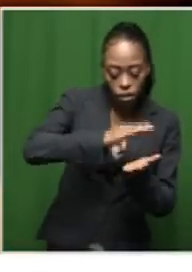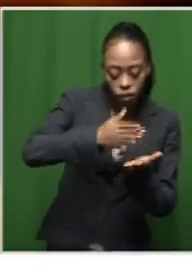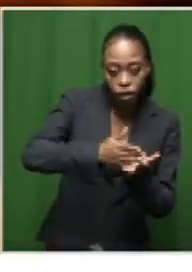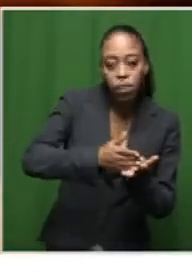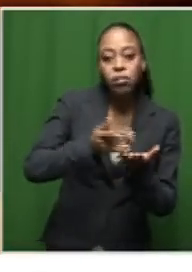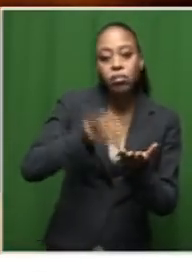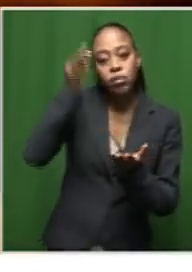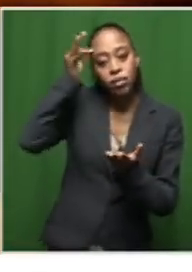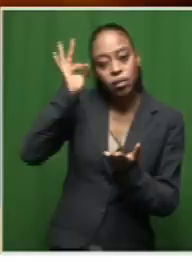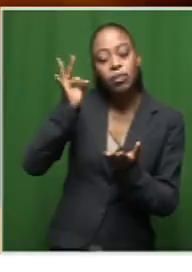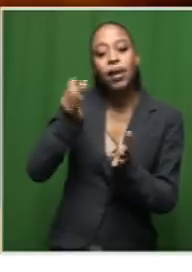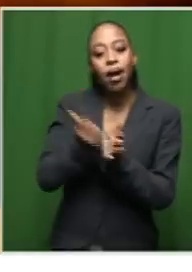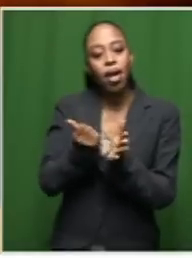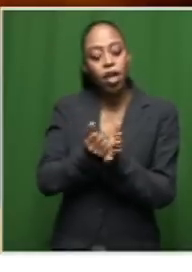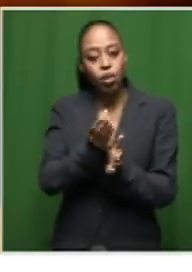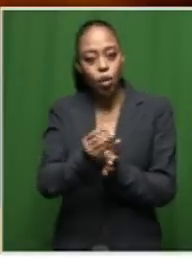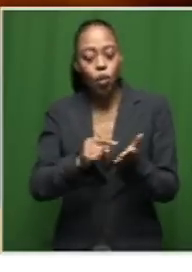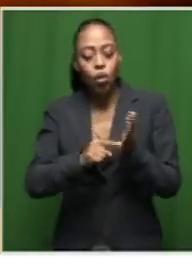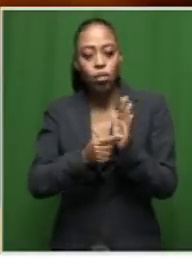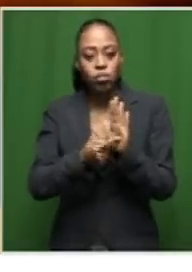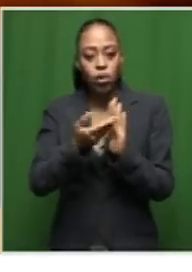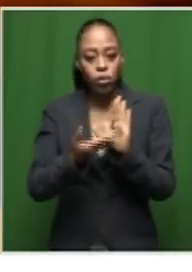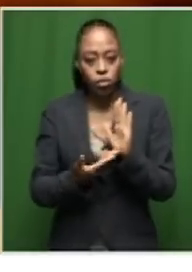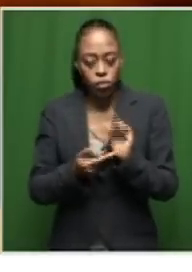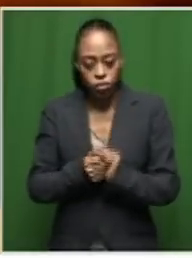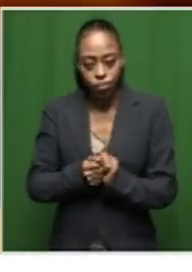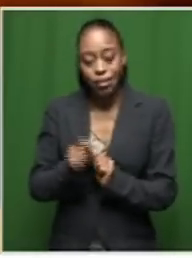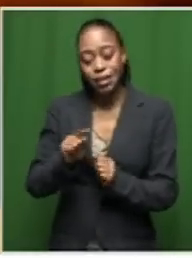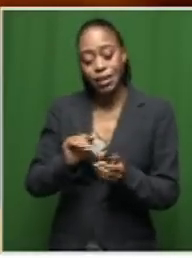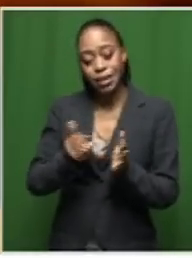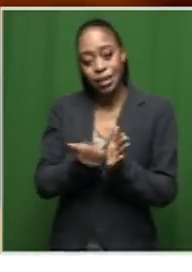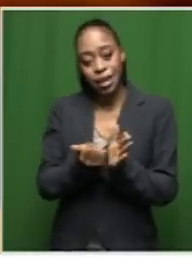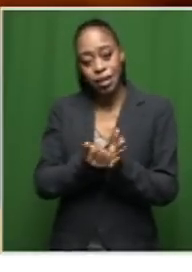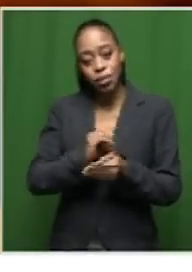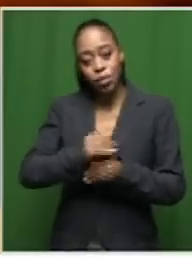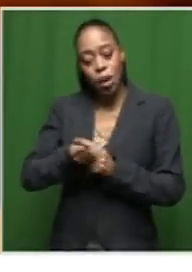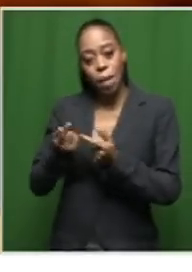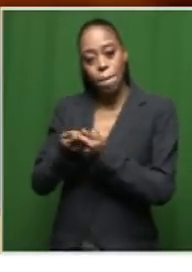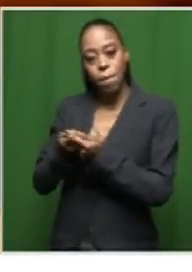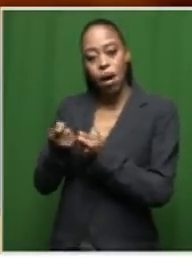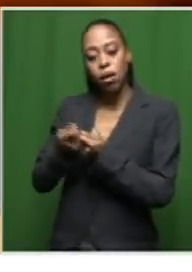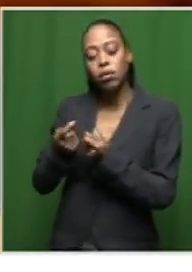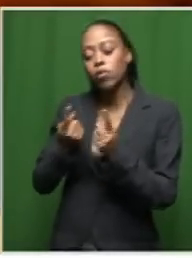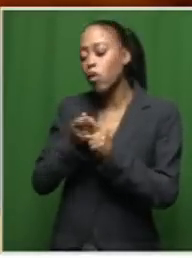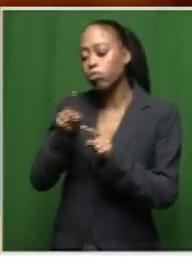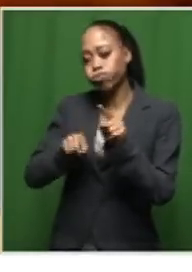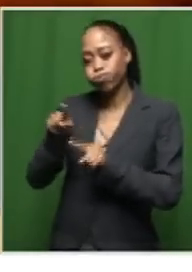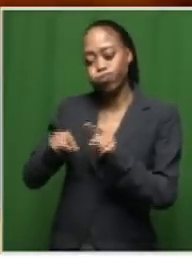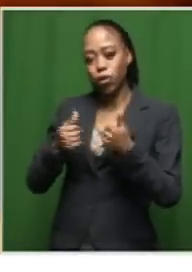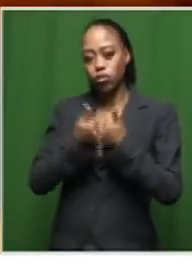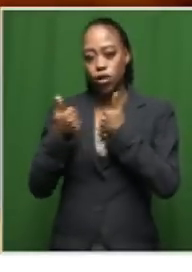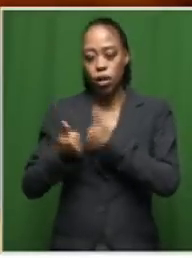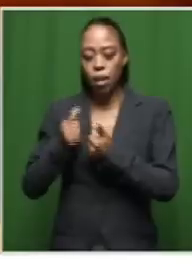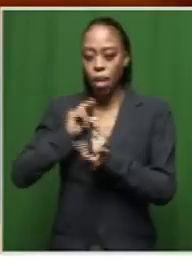stipulated in the Pension Funds Act of 1956. The Act protects the funds against a range of issues, including